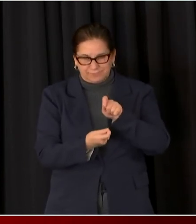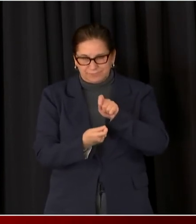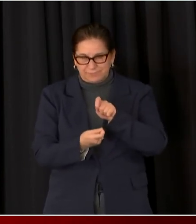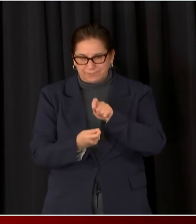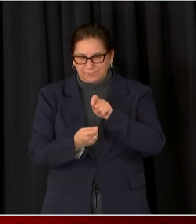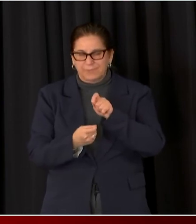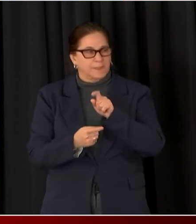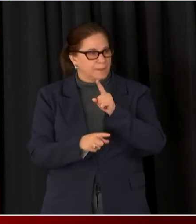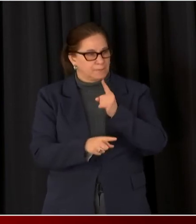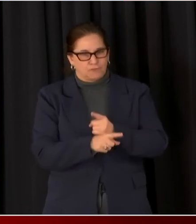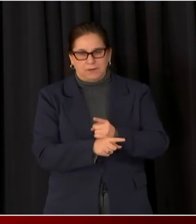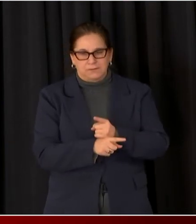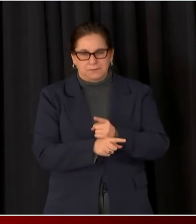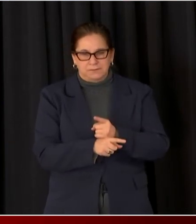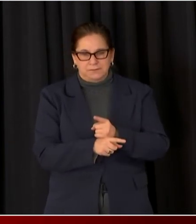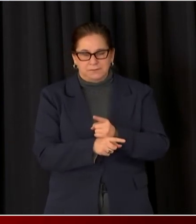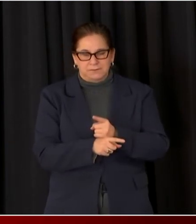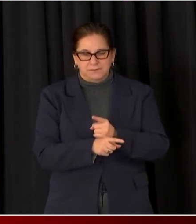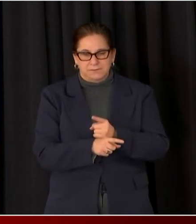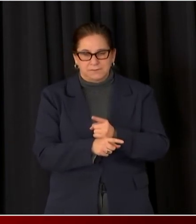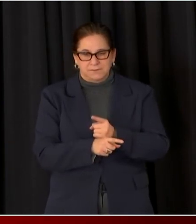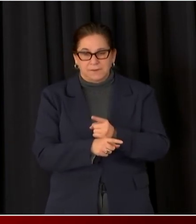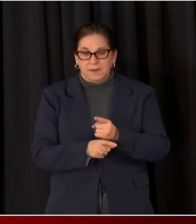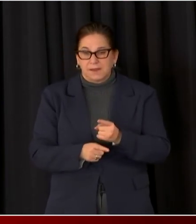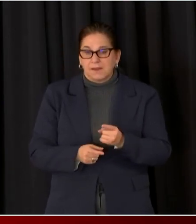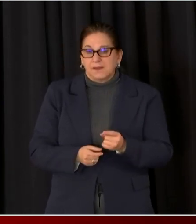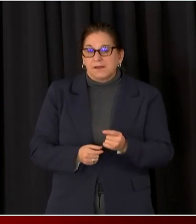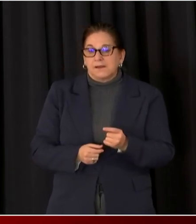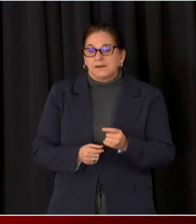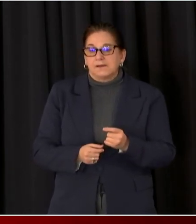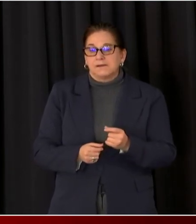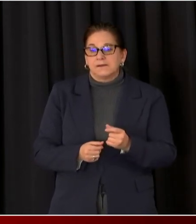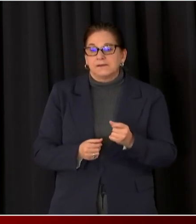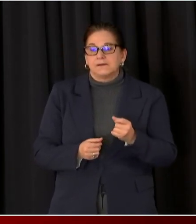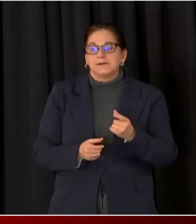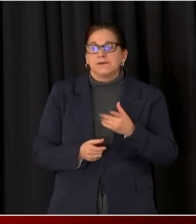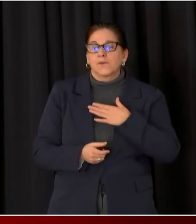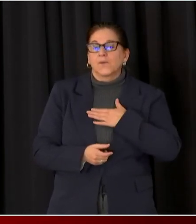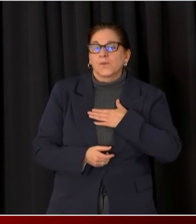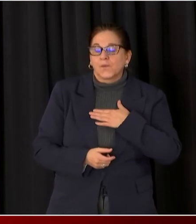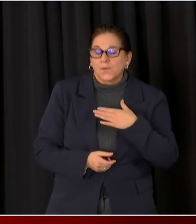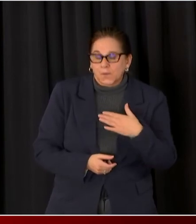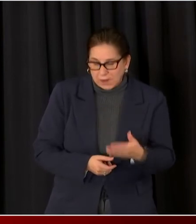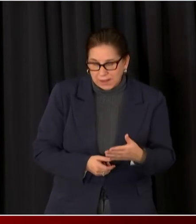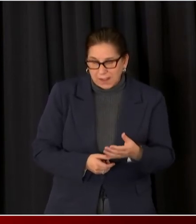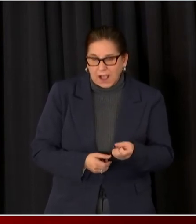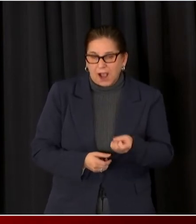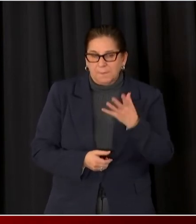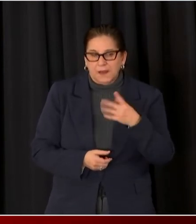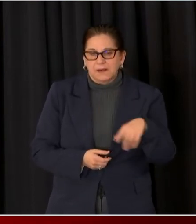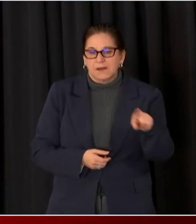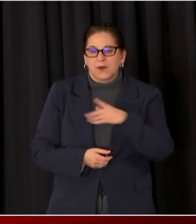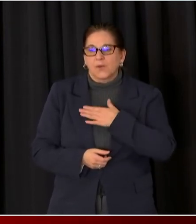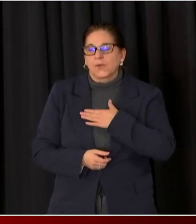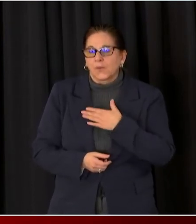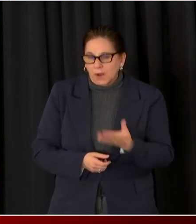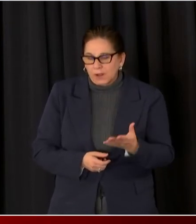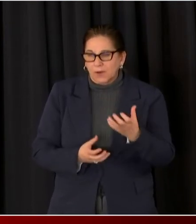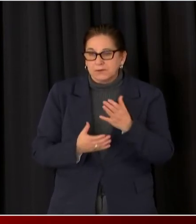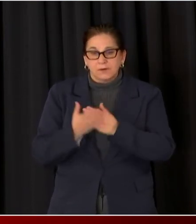in terms of how many of them are going to be willing to get the vaccine, how their perspectives around the vaccine may change during that eventual phase